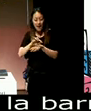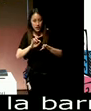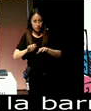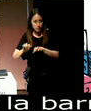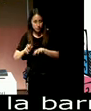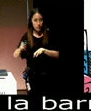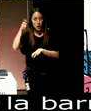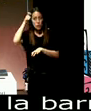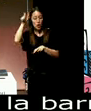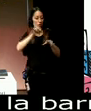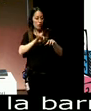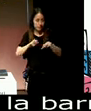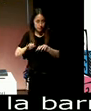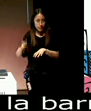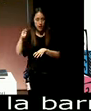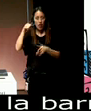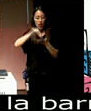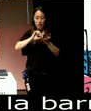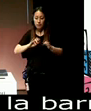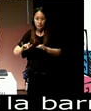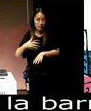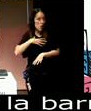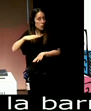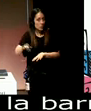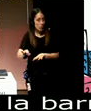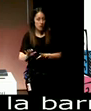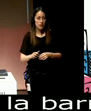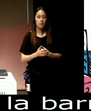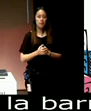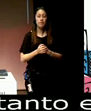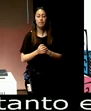presented as a list or as a map.